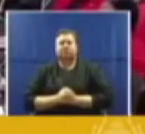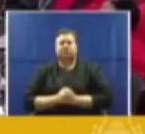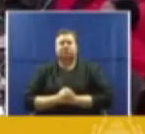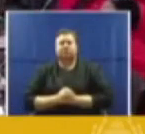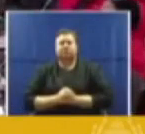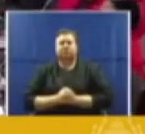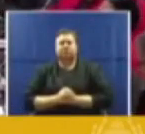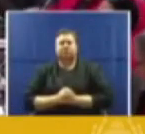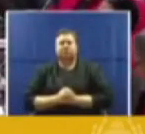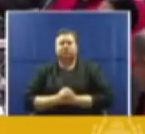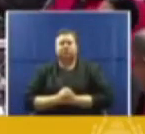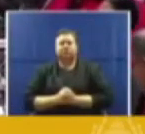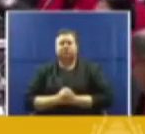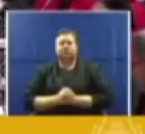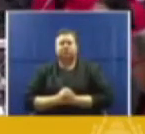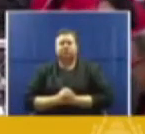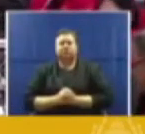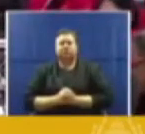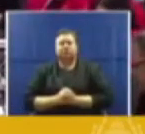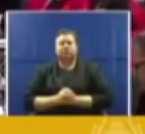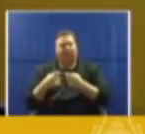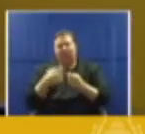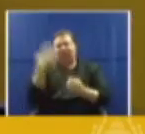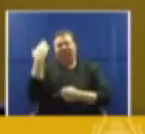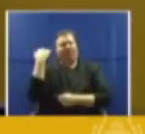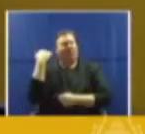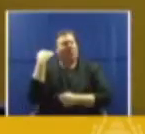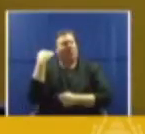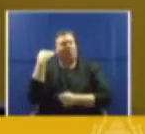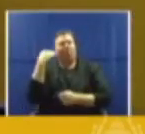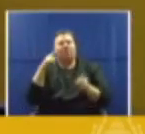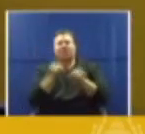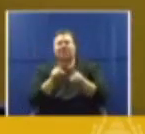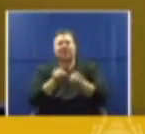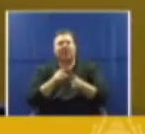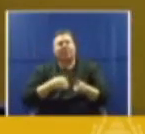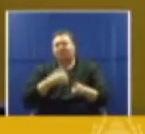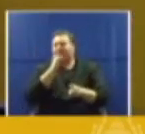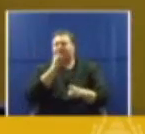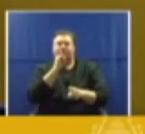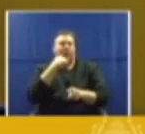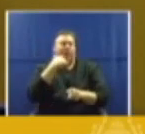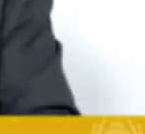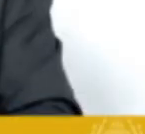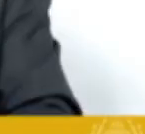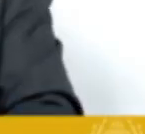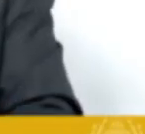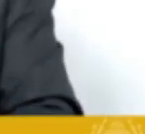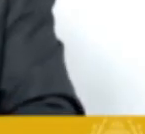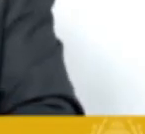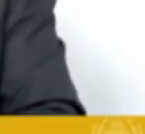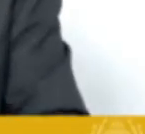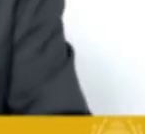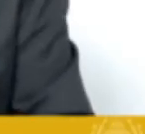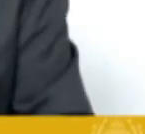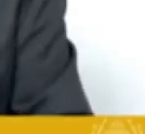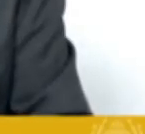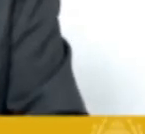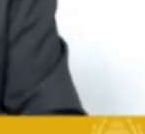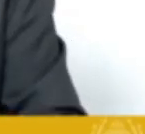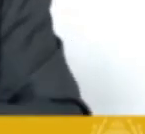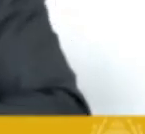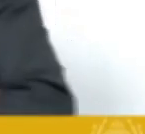Reserve Bank. He has not done to all of those institutions. Therefore, we're dealing with someone who is being evasive and is